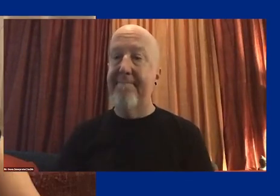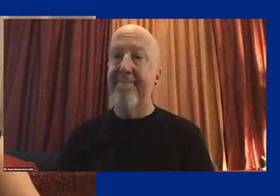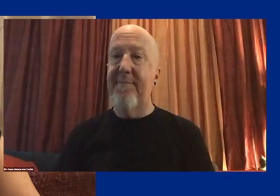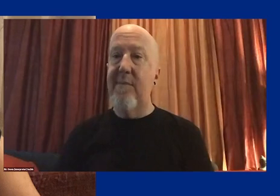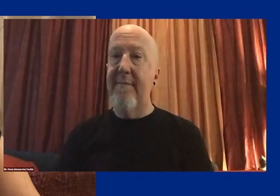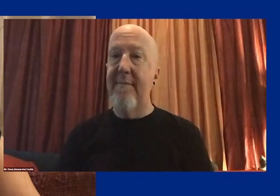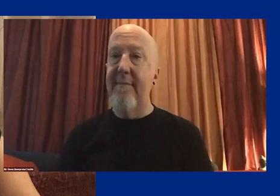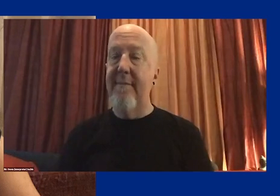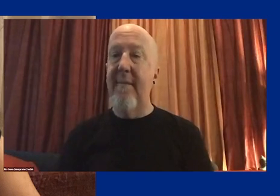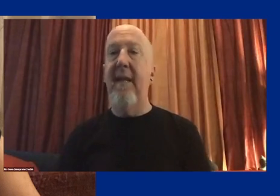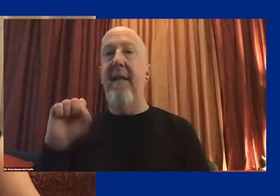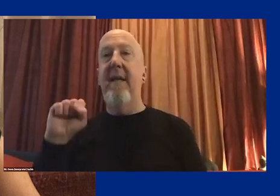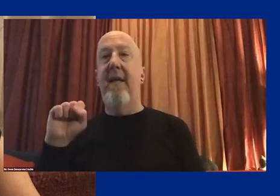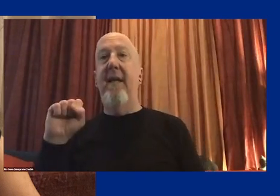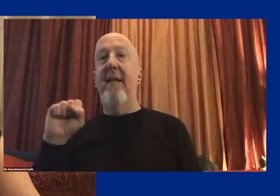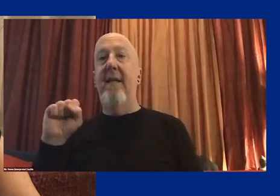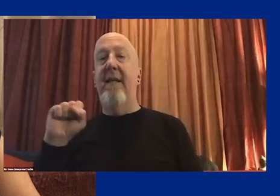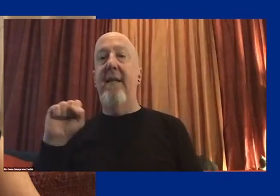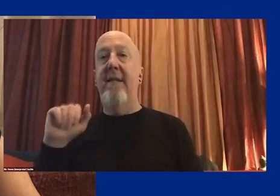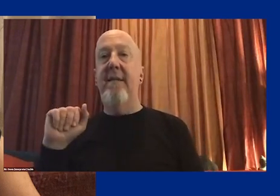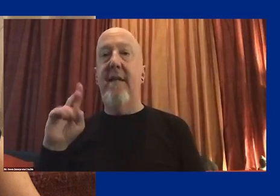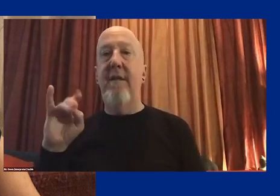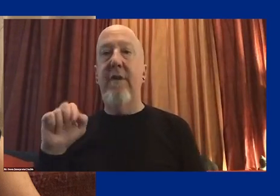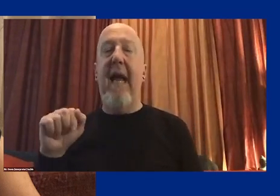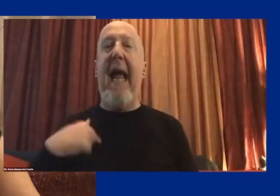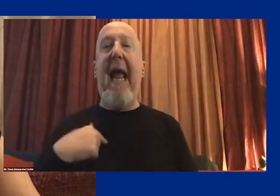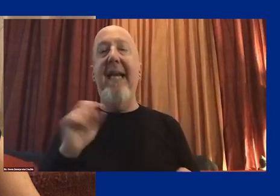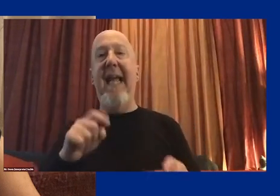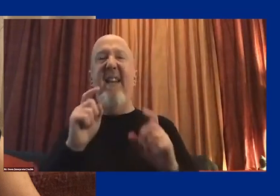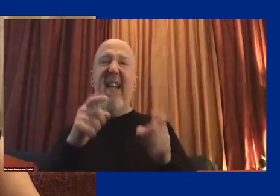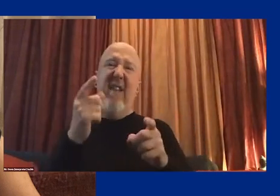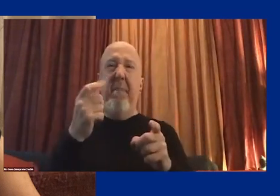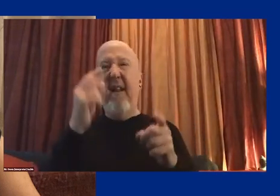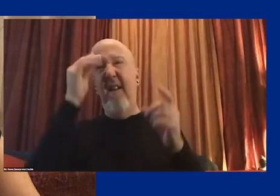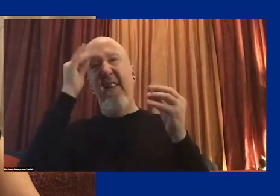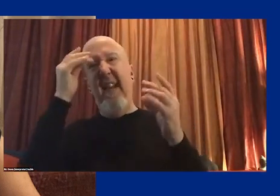Hi, it's Sandra. I can give some thoughts on that. So